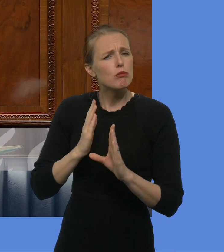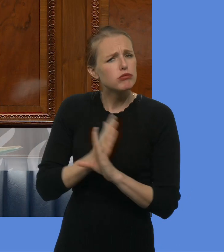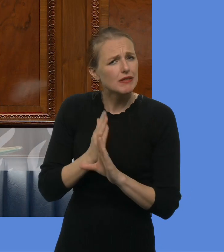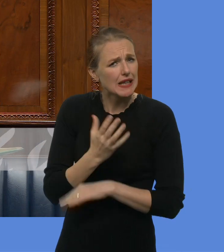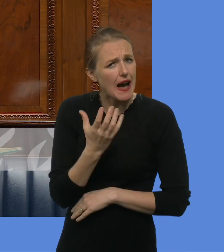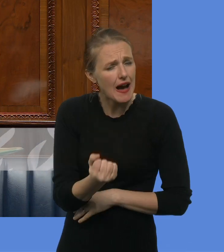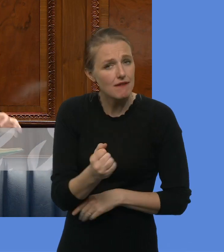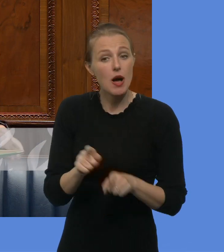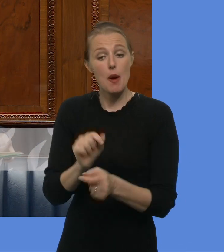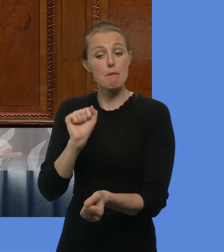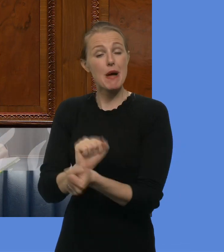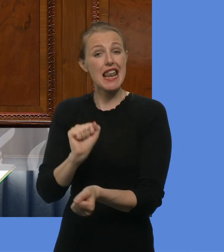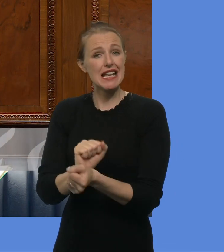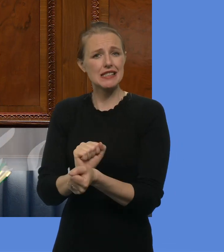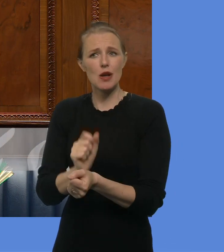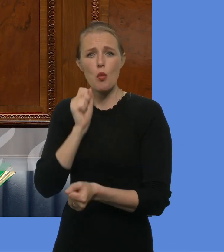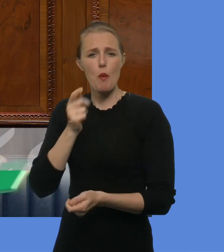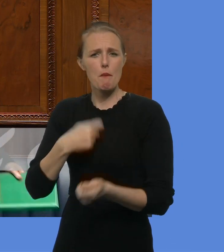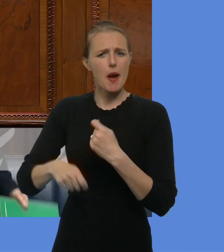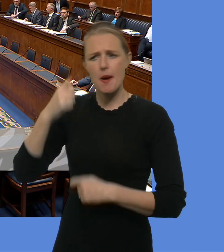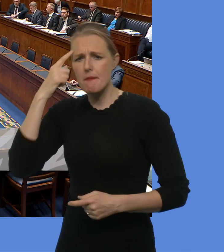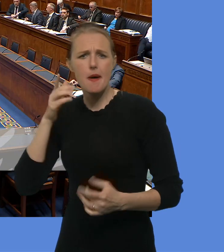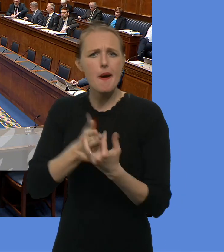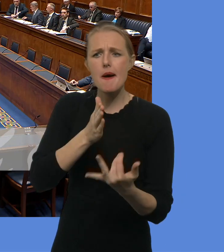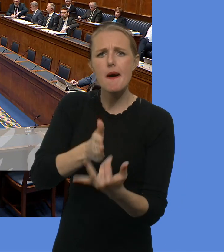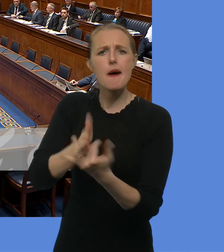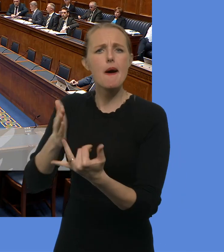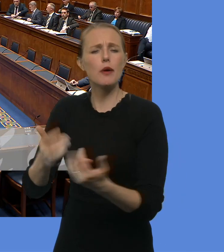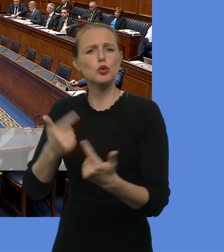the PSNI will not be turned into the thought police? Minister.